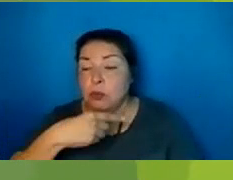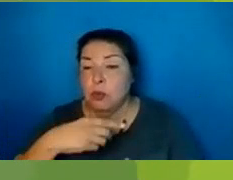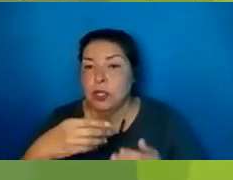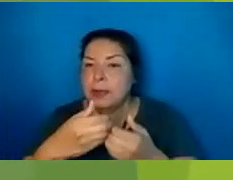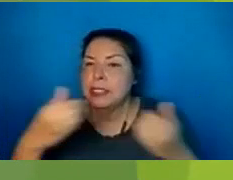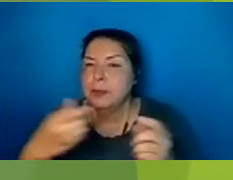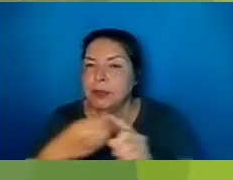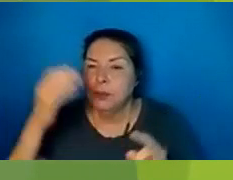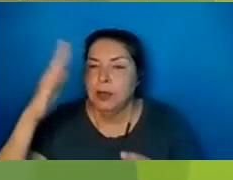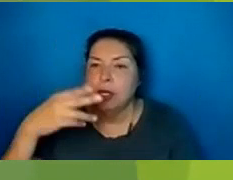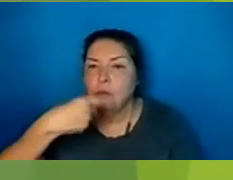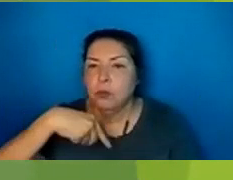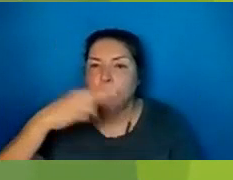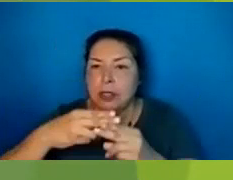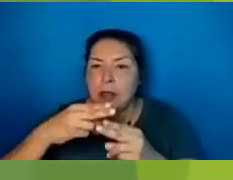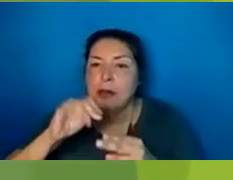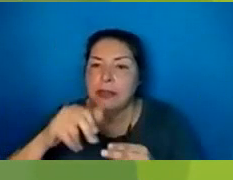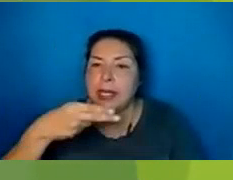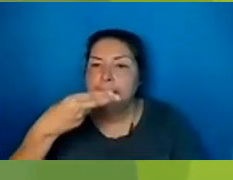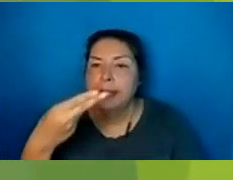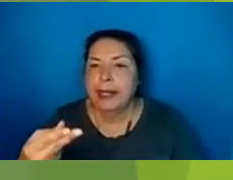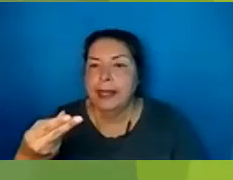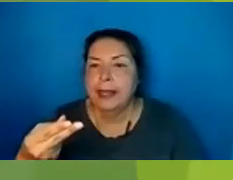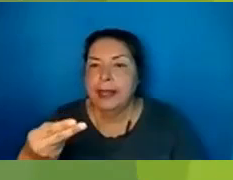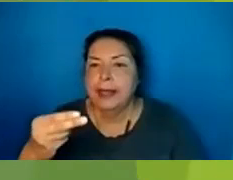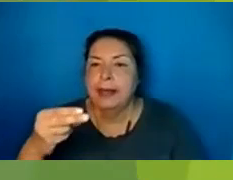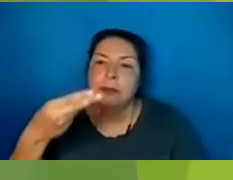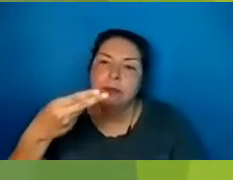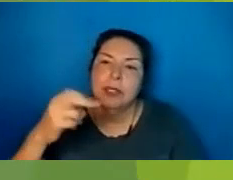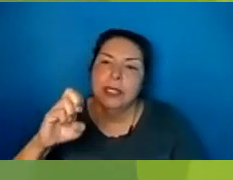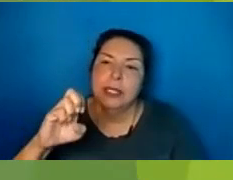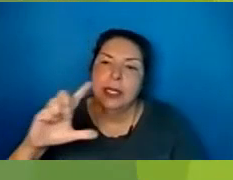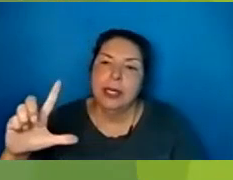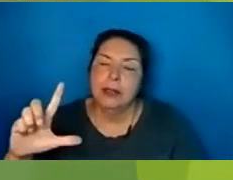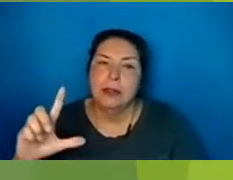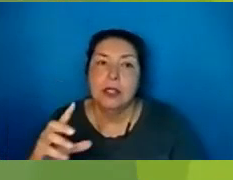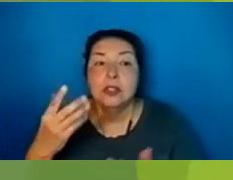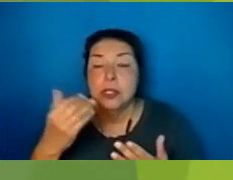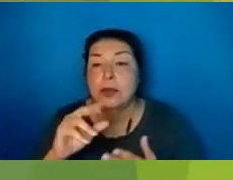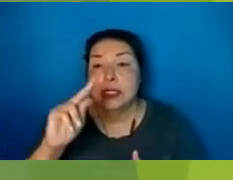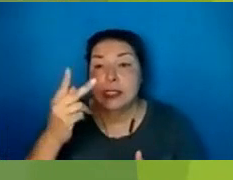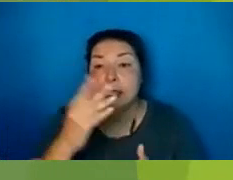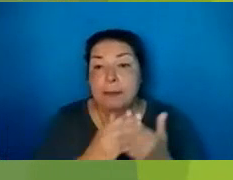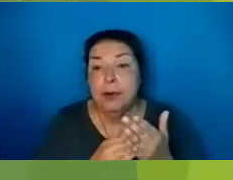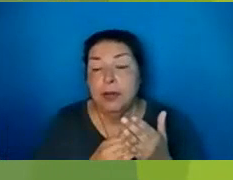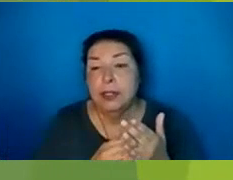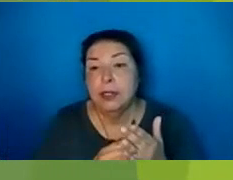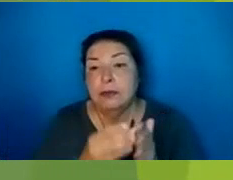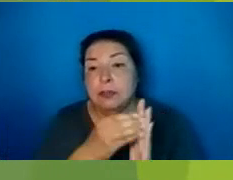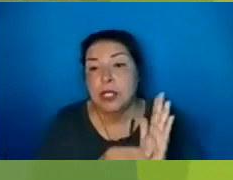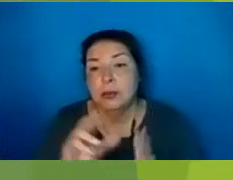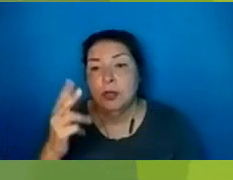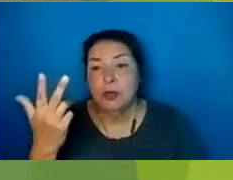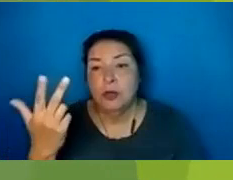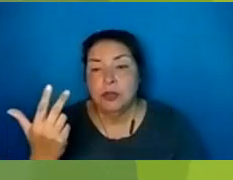So with that, we'll go on into the second half of chapter 13. And